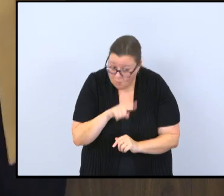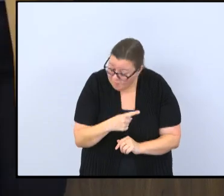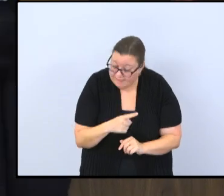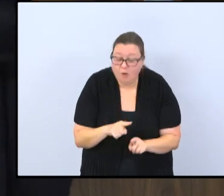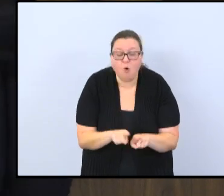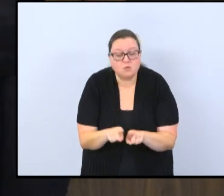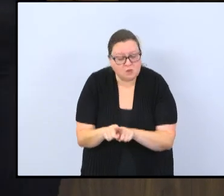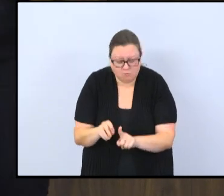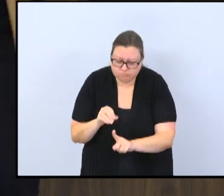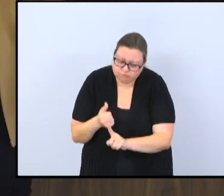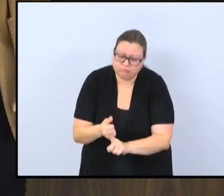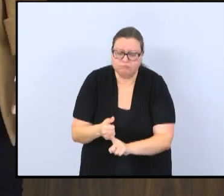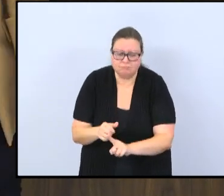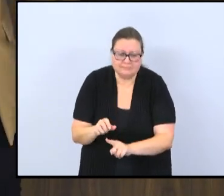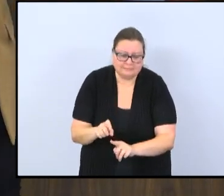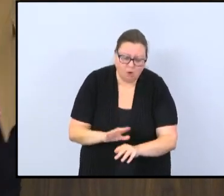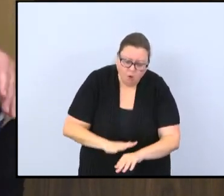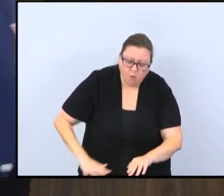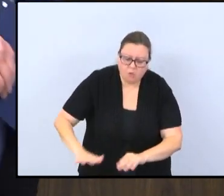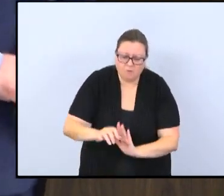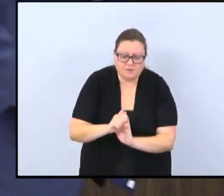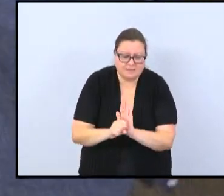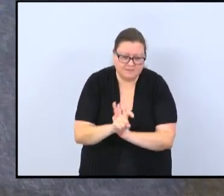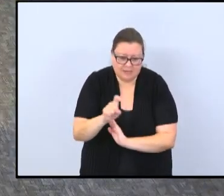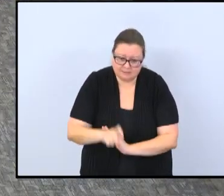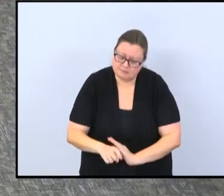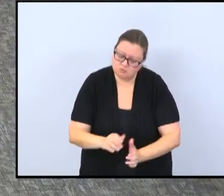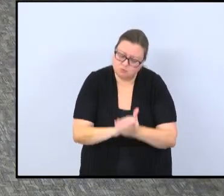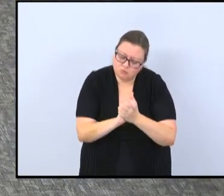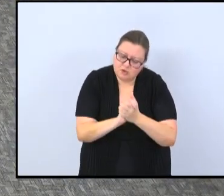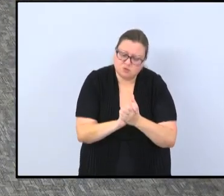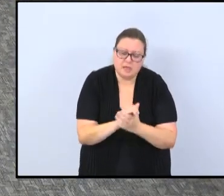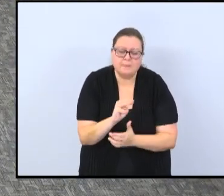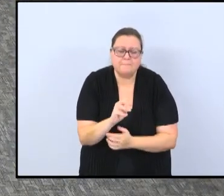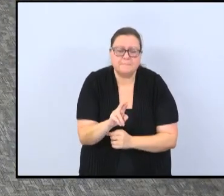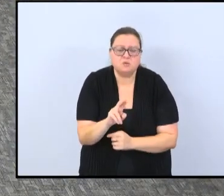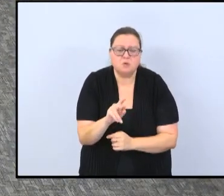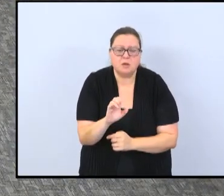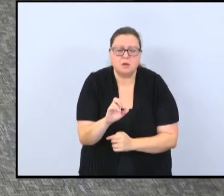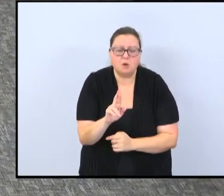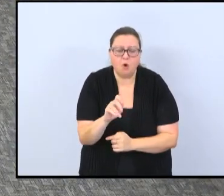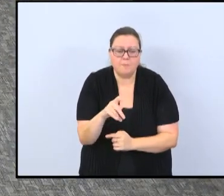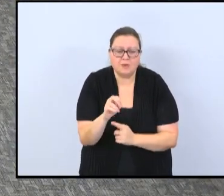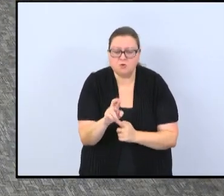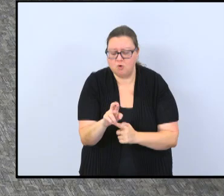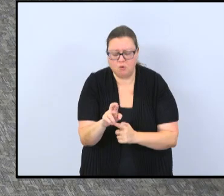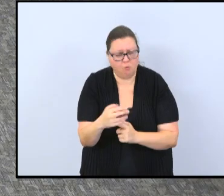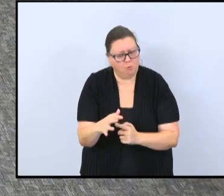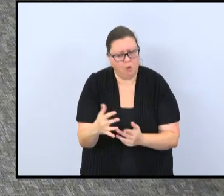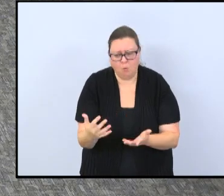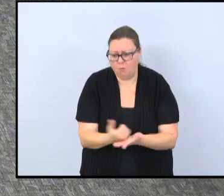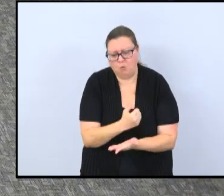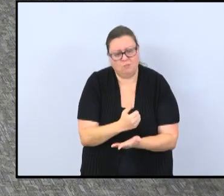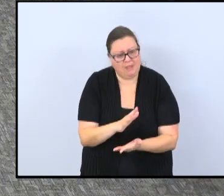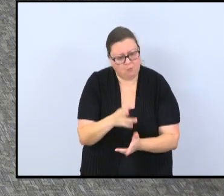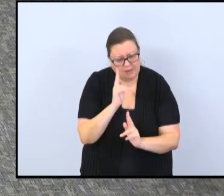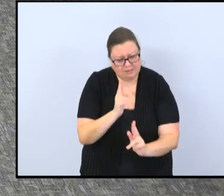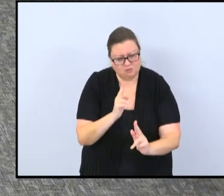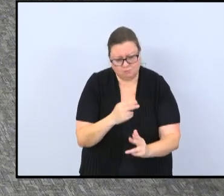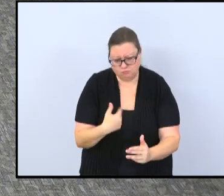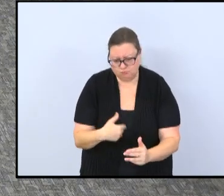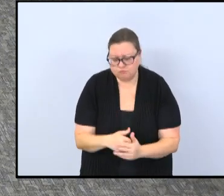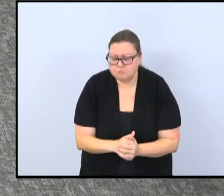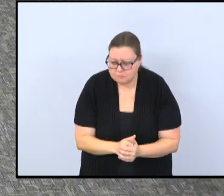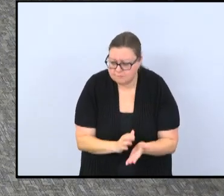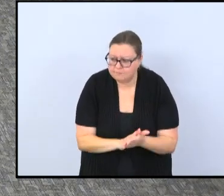across the state of Texas. Please join me in congratulating Mr. Carpenter on this well-deserved recognition.